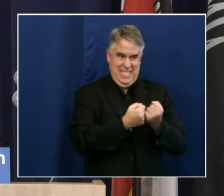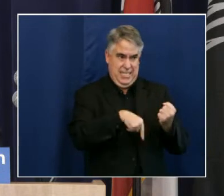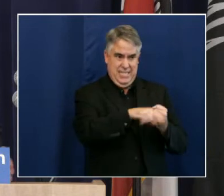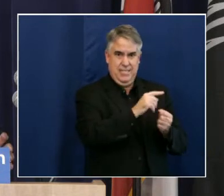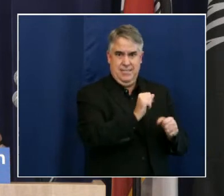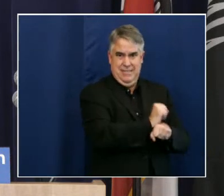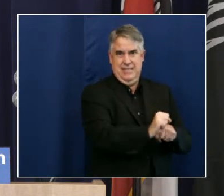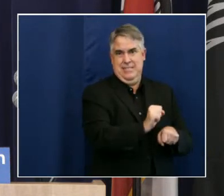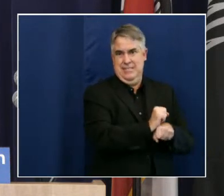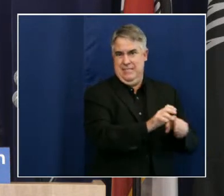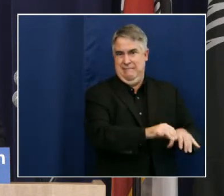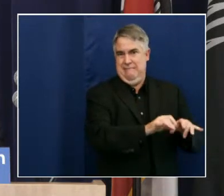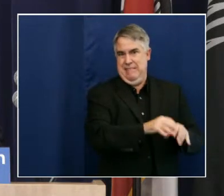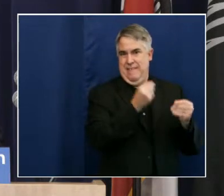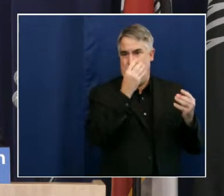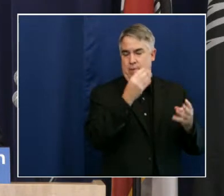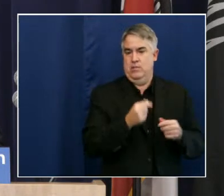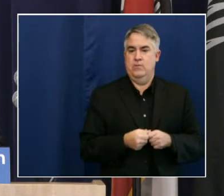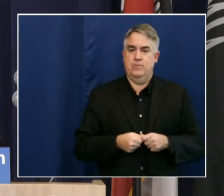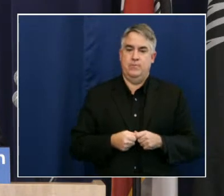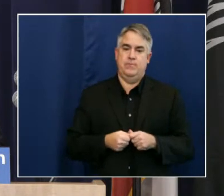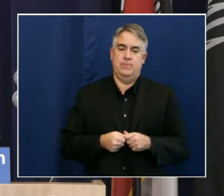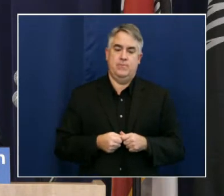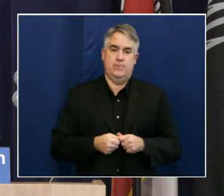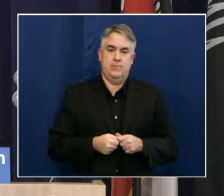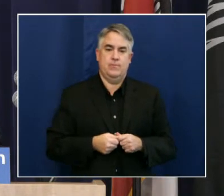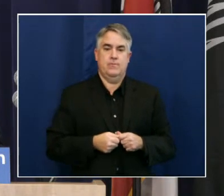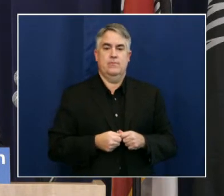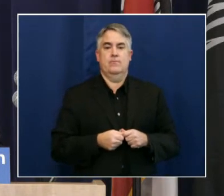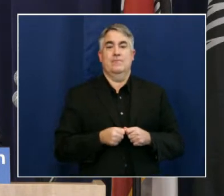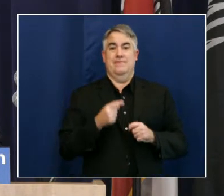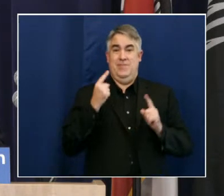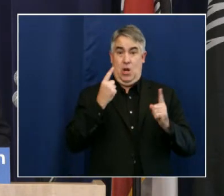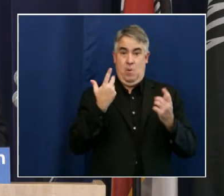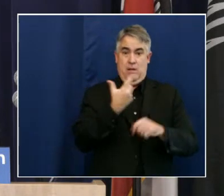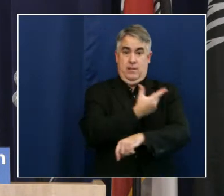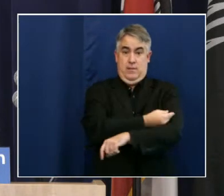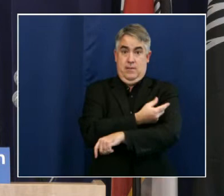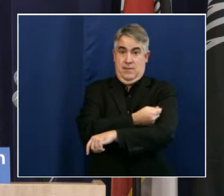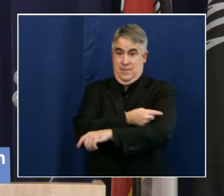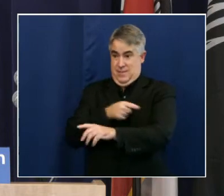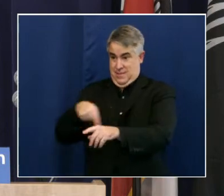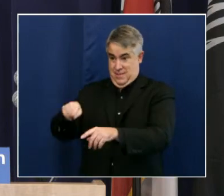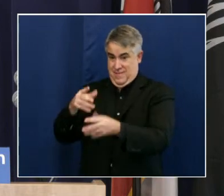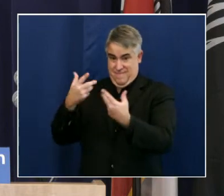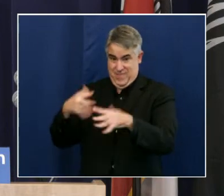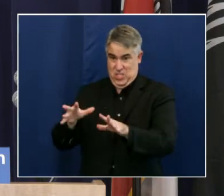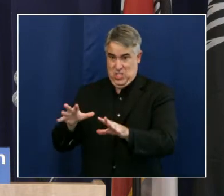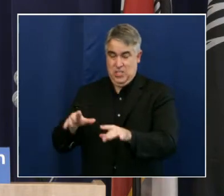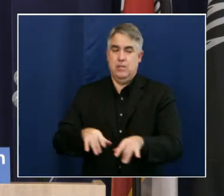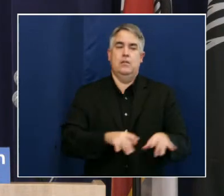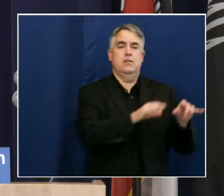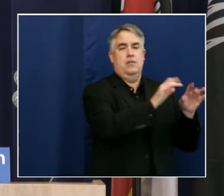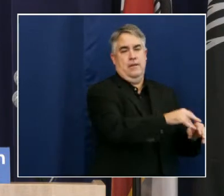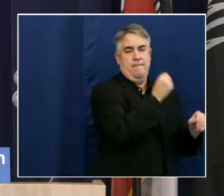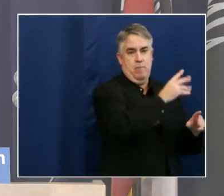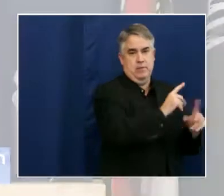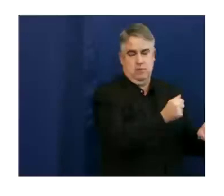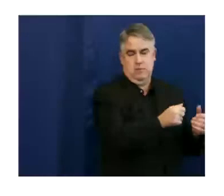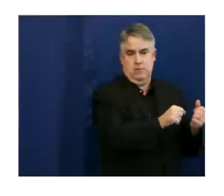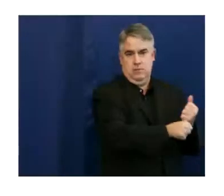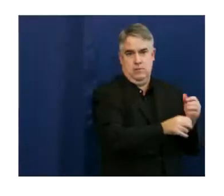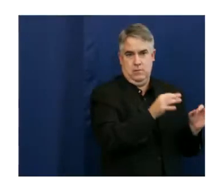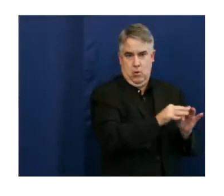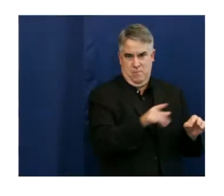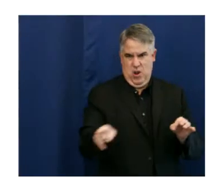vaccinations out and then catching up the paperwork component of it when they can. So again, we will continue to work through this. And then the bottom one is just the percentage